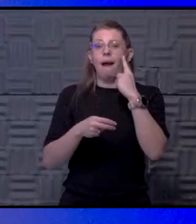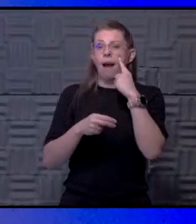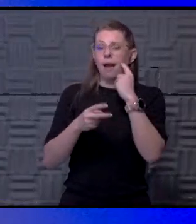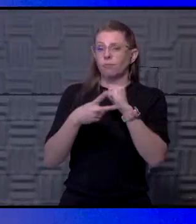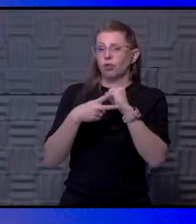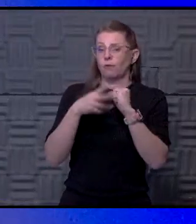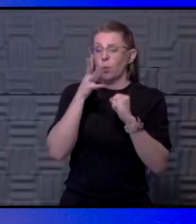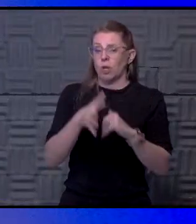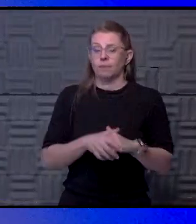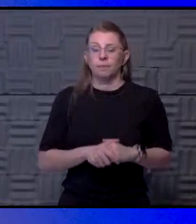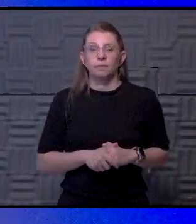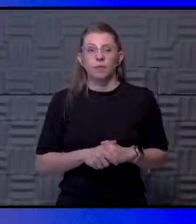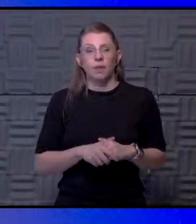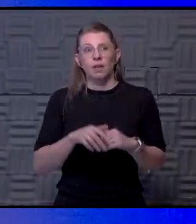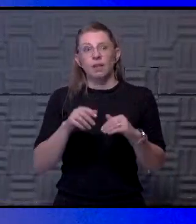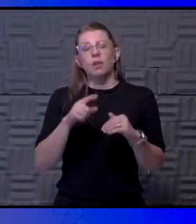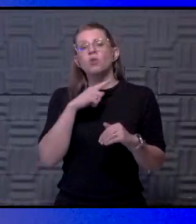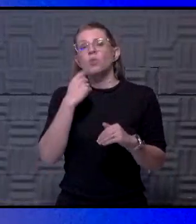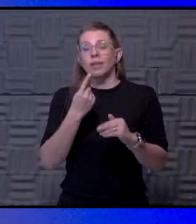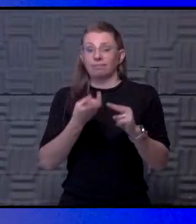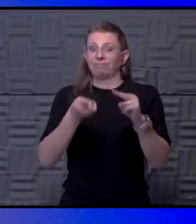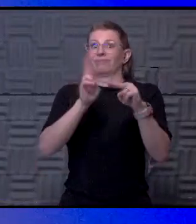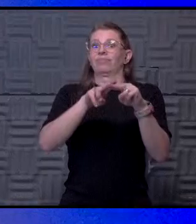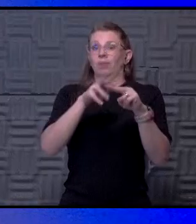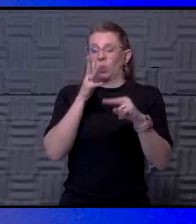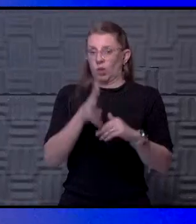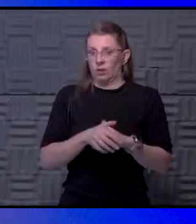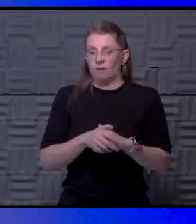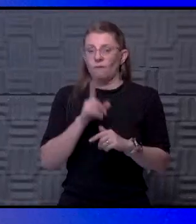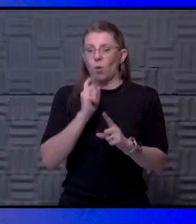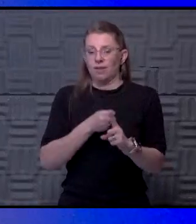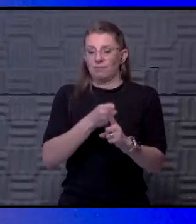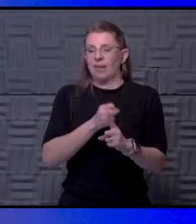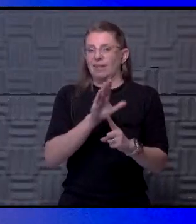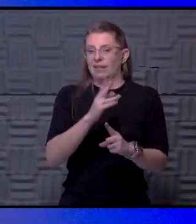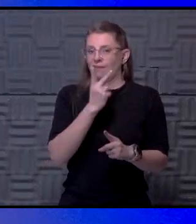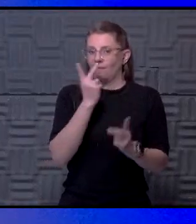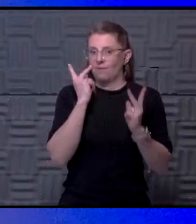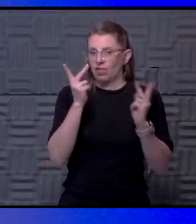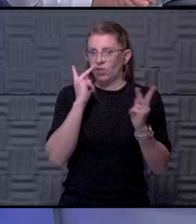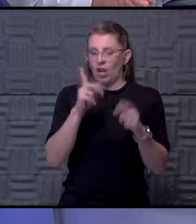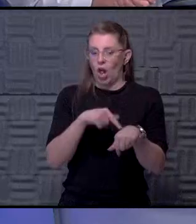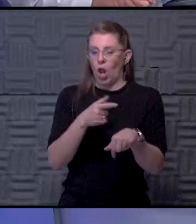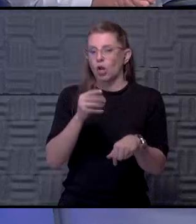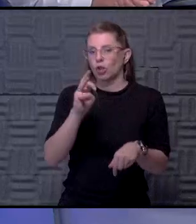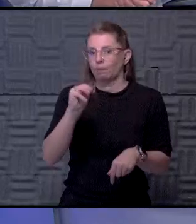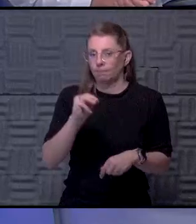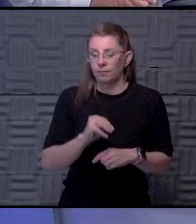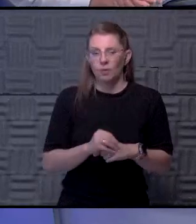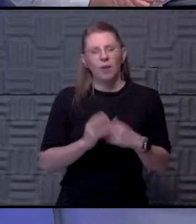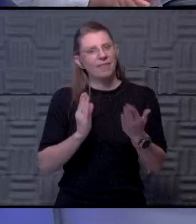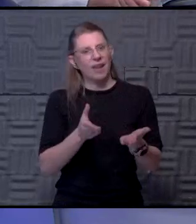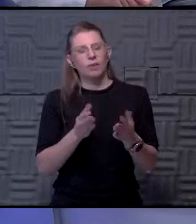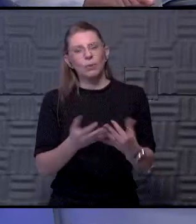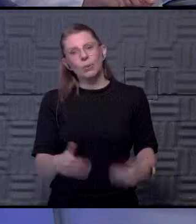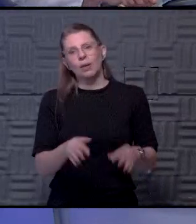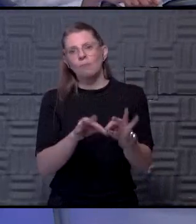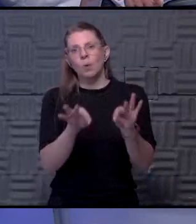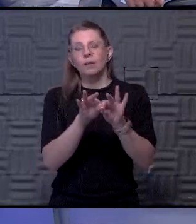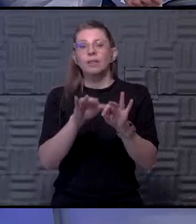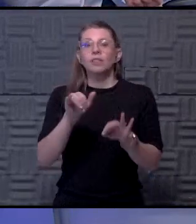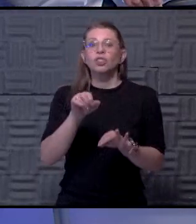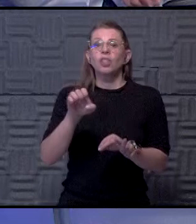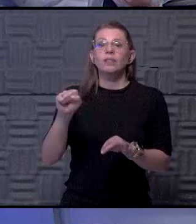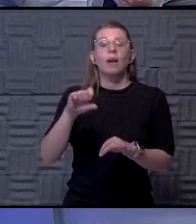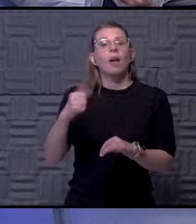there would probably be a potentially higher risk of impacting his vision long term. So right there, I mean, that's just so important. Jess, let's see